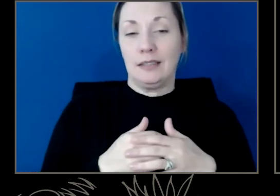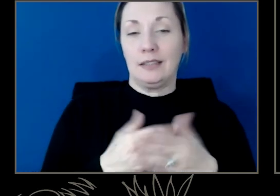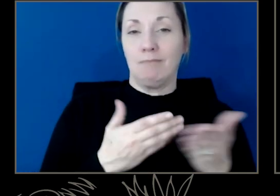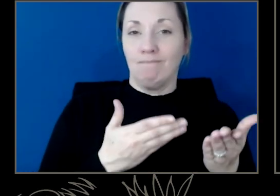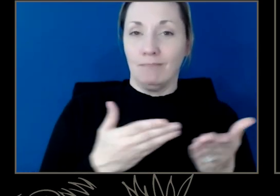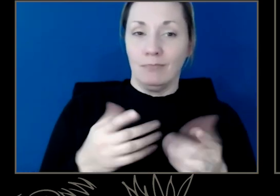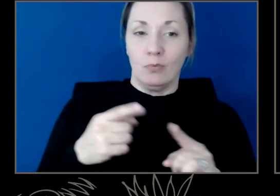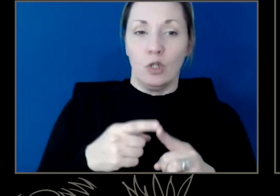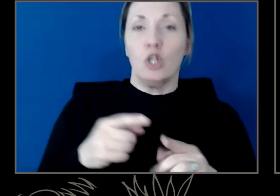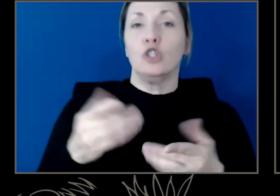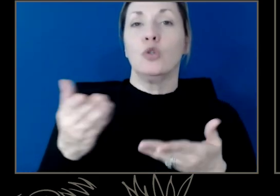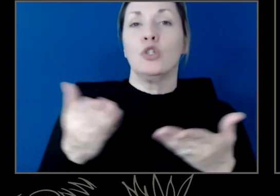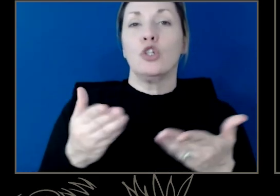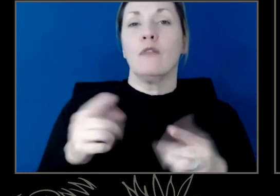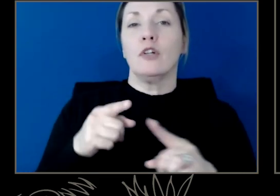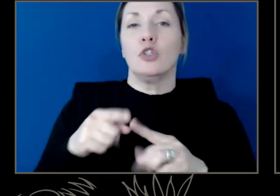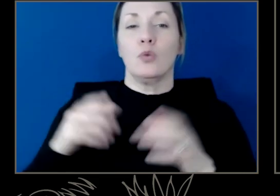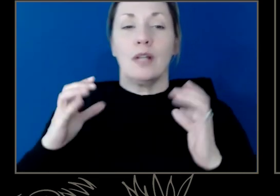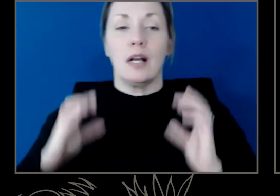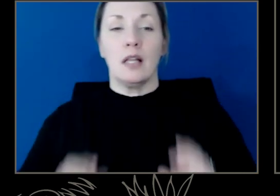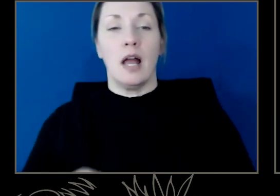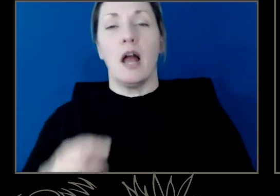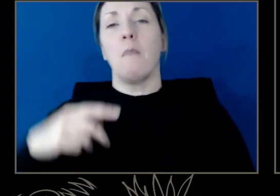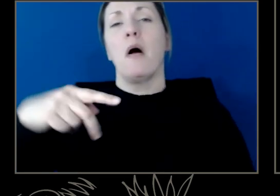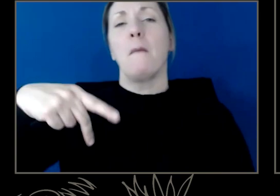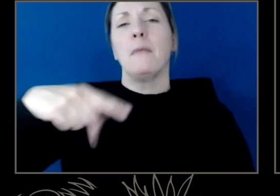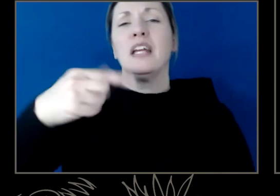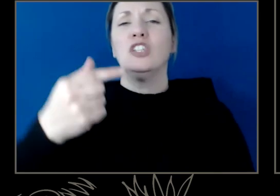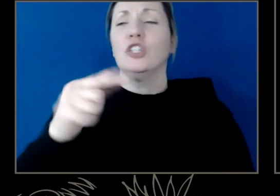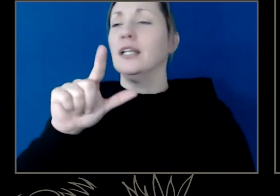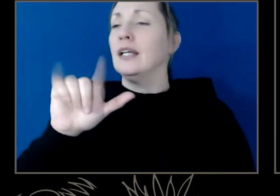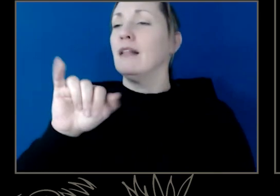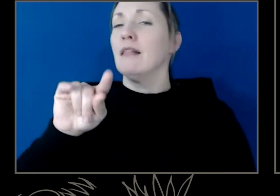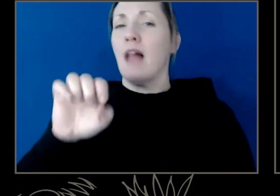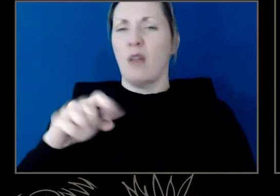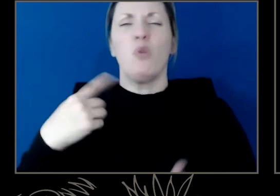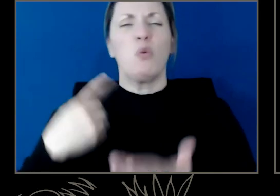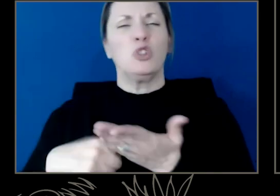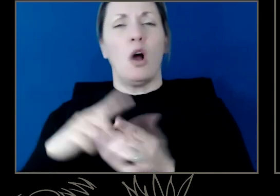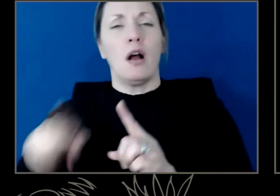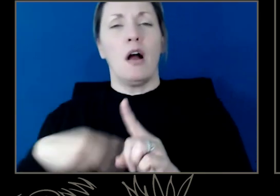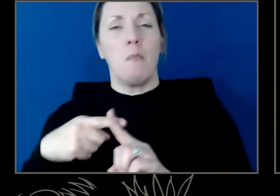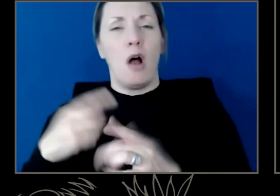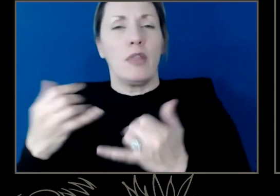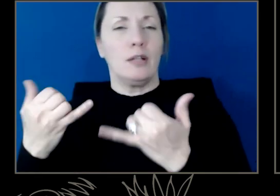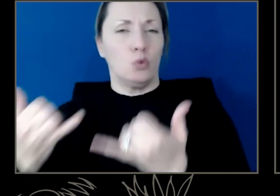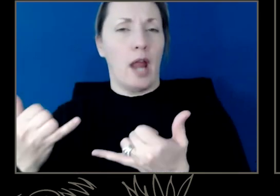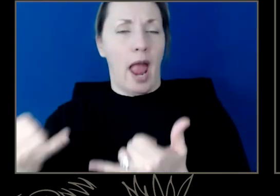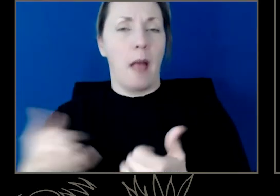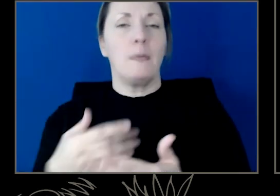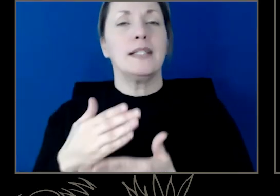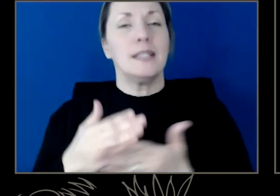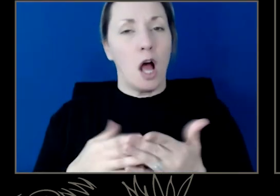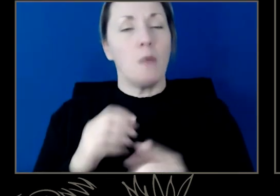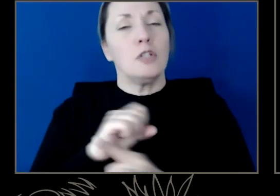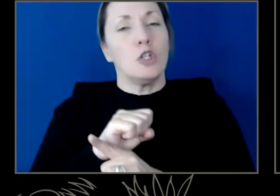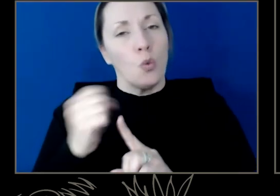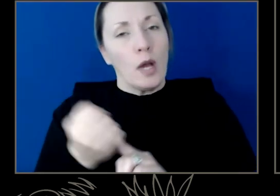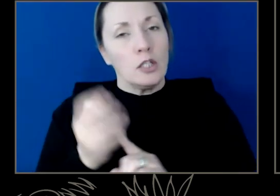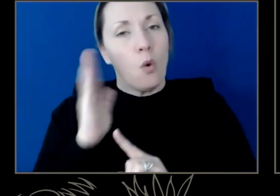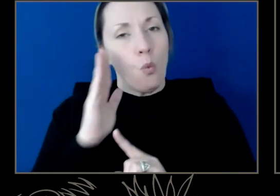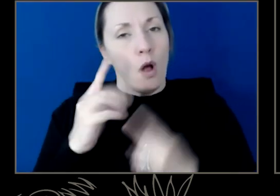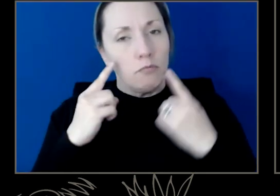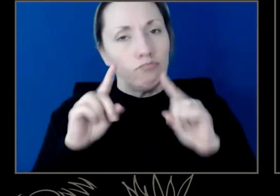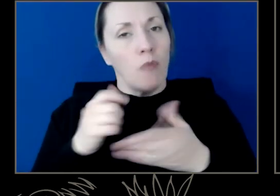with pglite, which we'll talk about today, there are certain situations where that can make sense. And we're going to talk about that